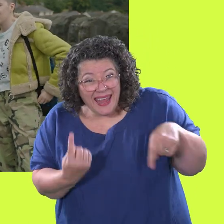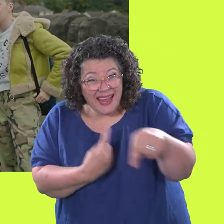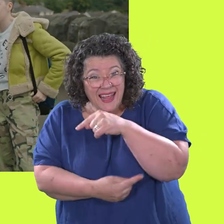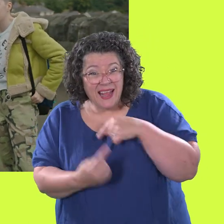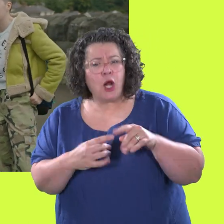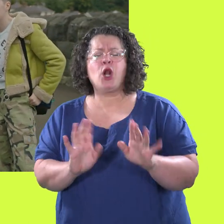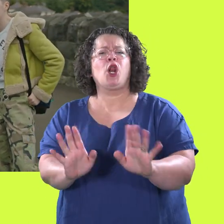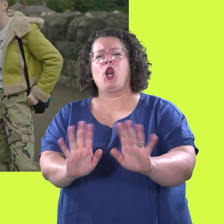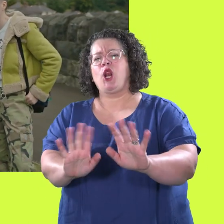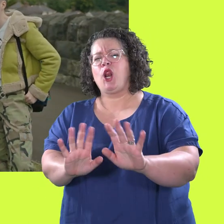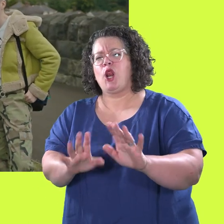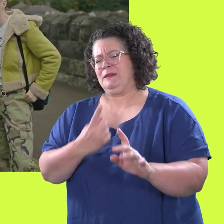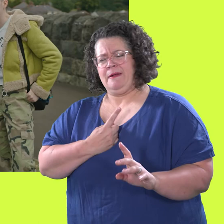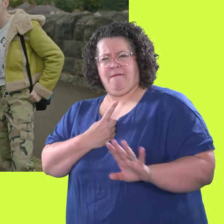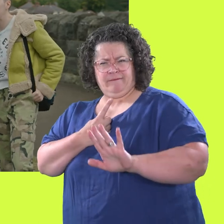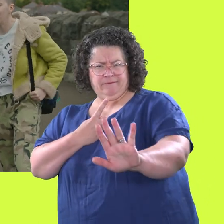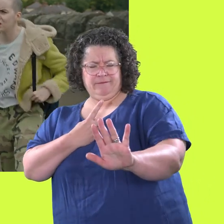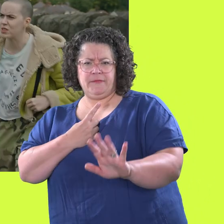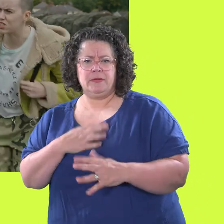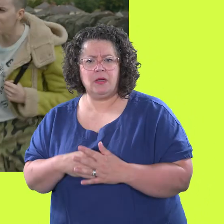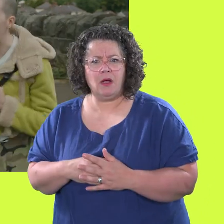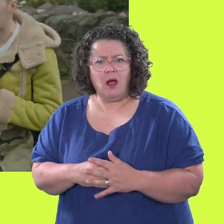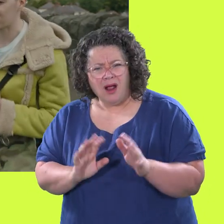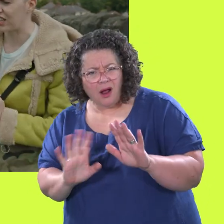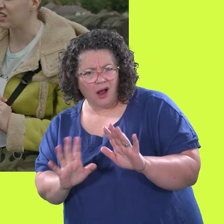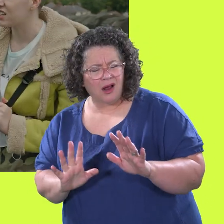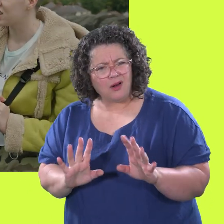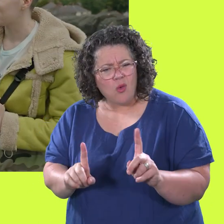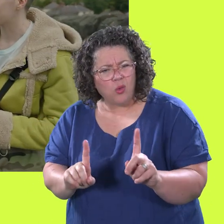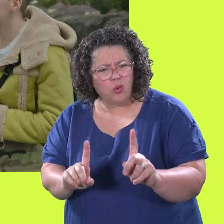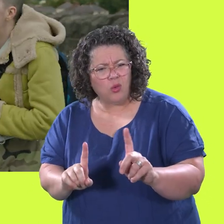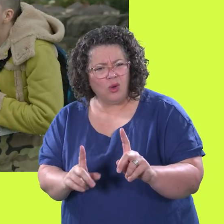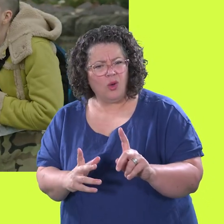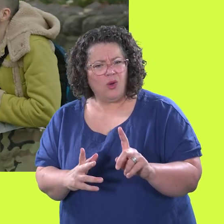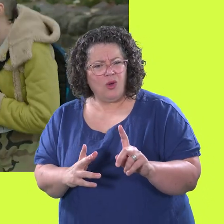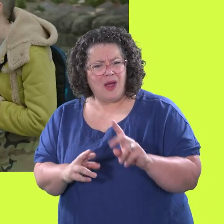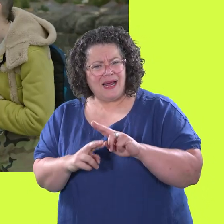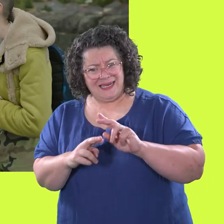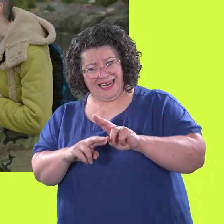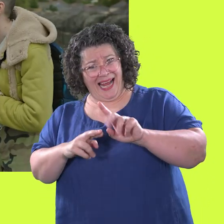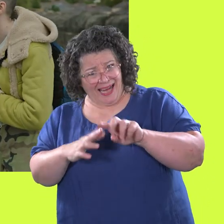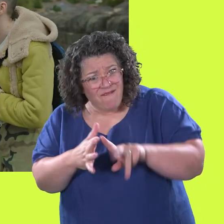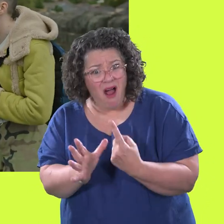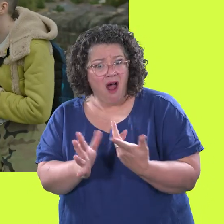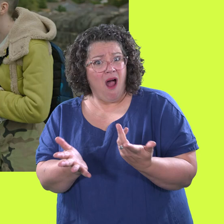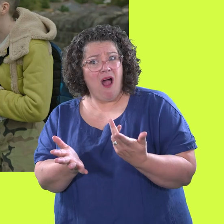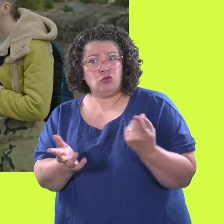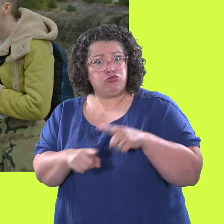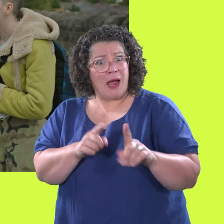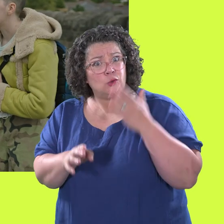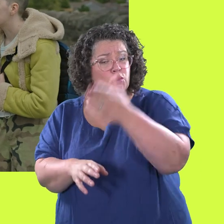No, it's okay, you don't have to come too. Yeah, we do, actually. That's where our Eva's trying to get to.